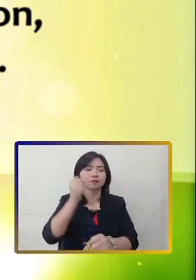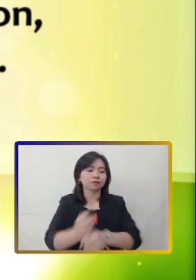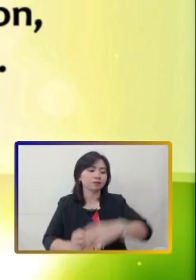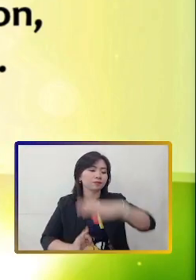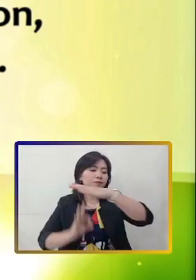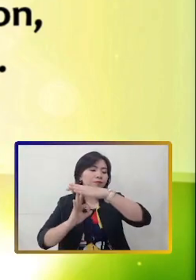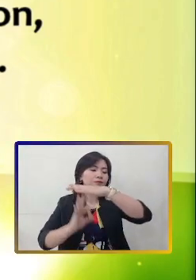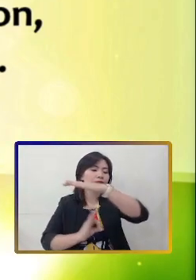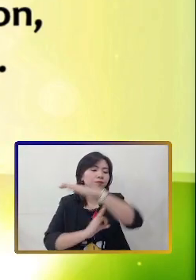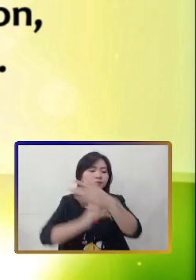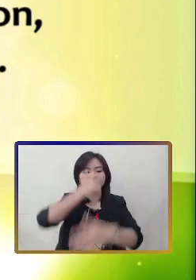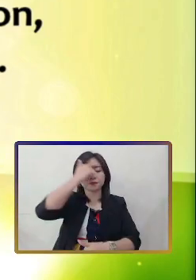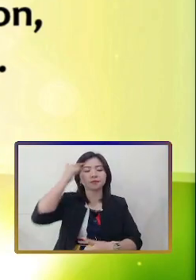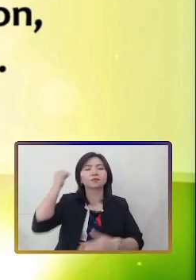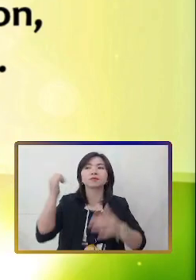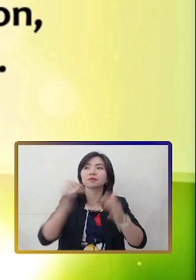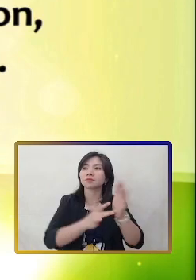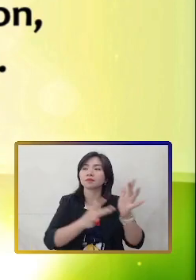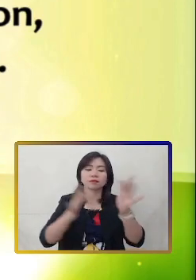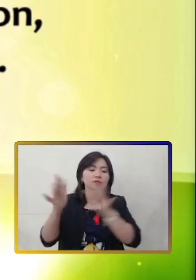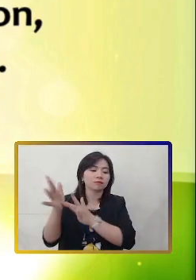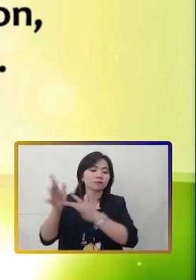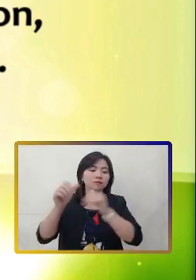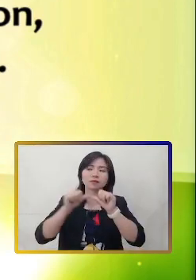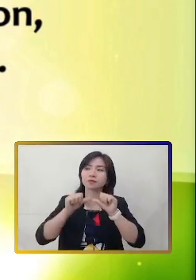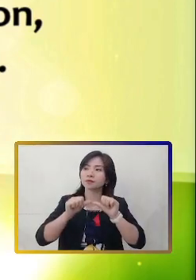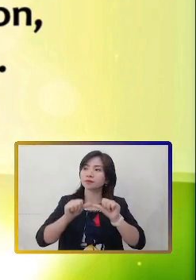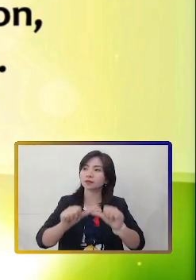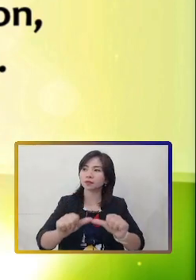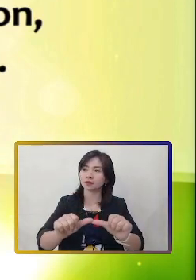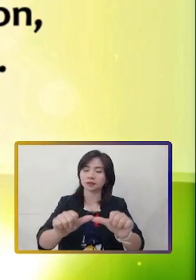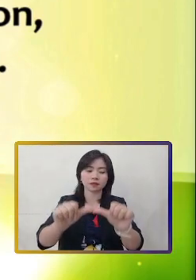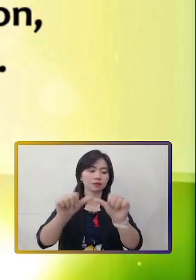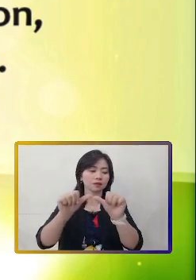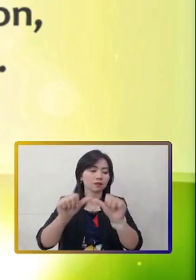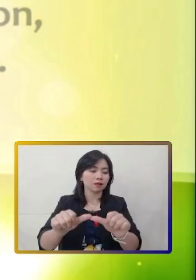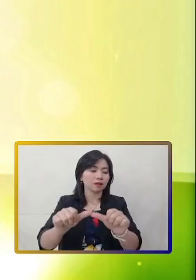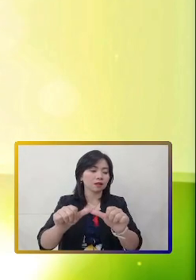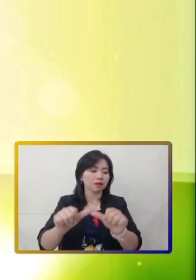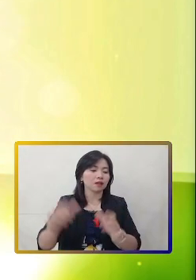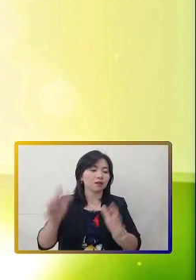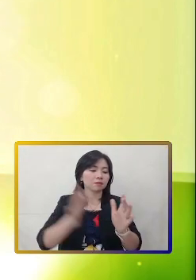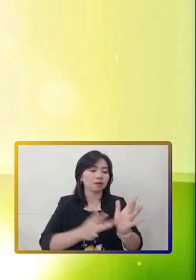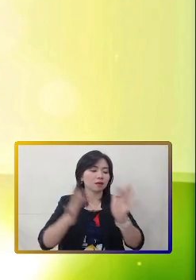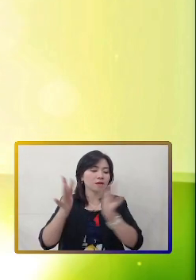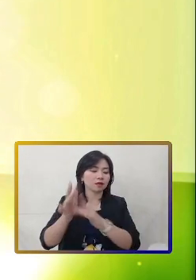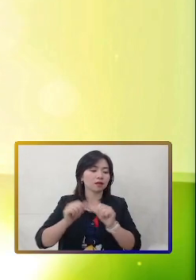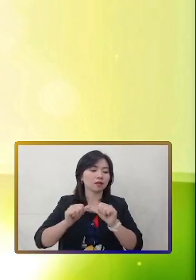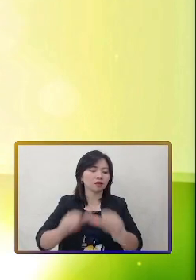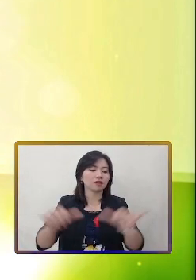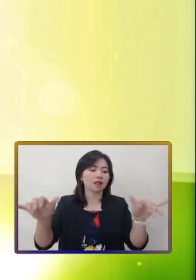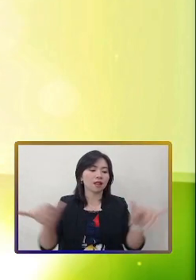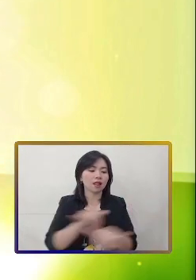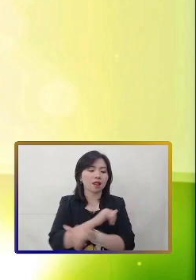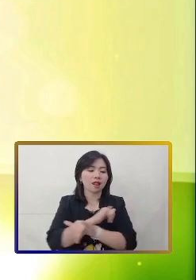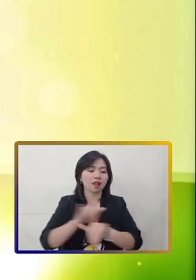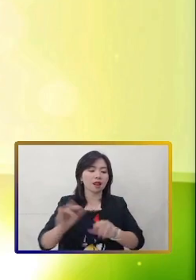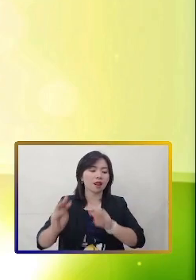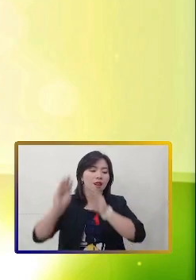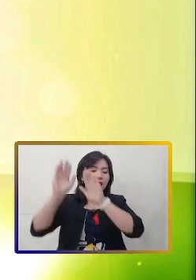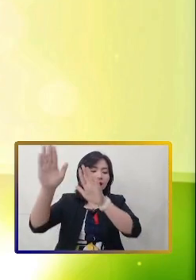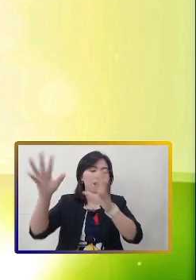firm foundation, for the Bible stands. All the second, the Bible stands